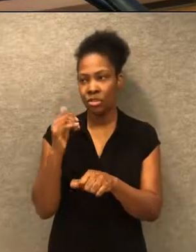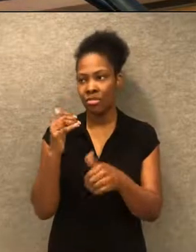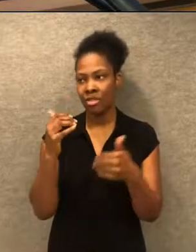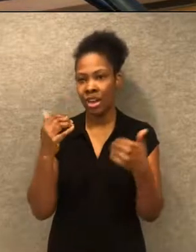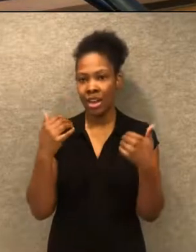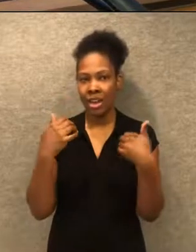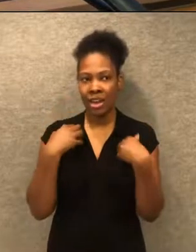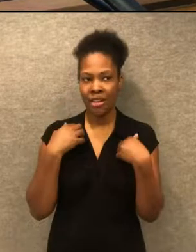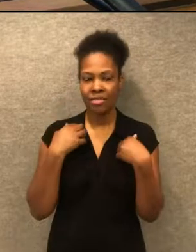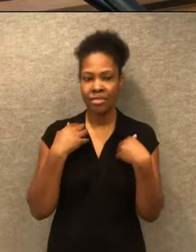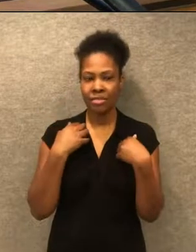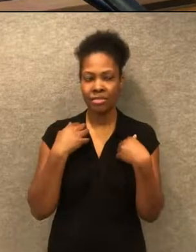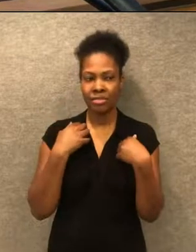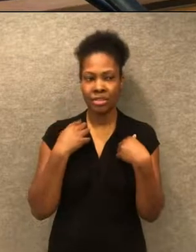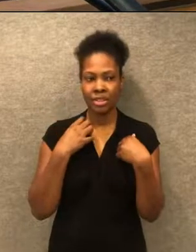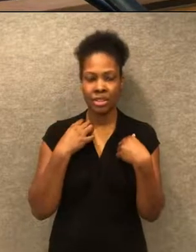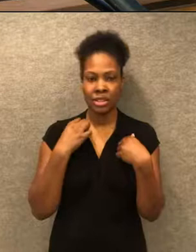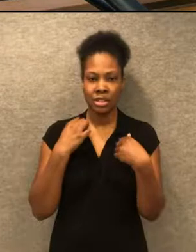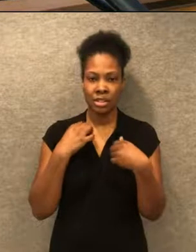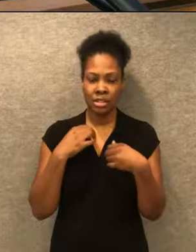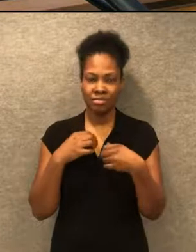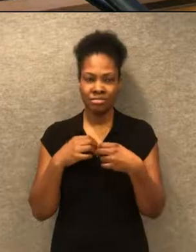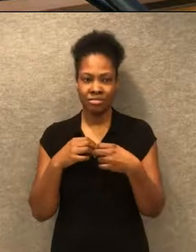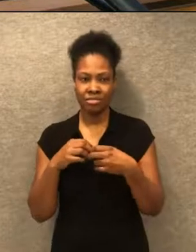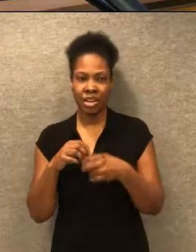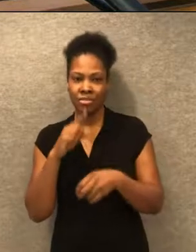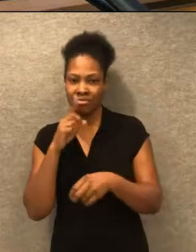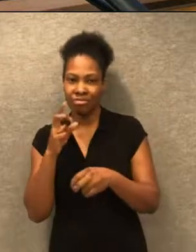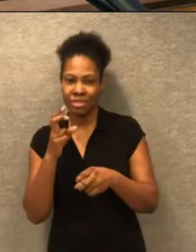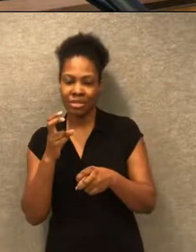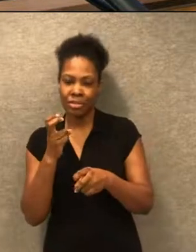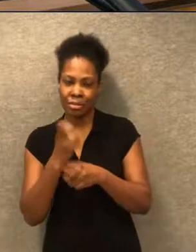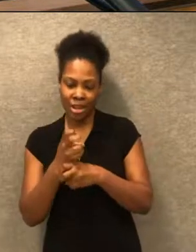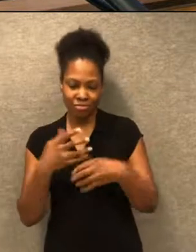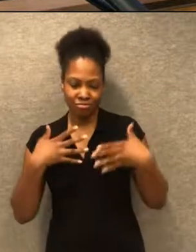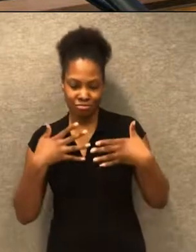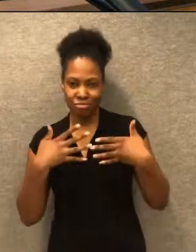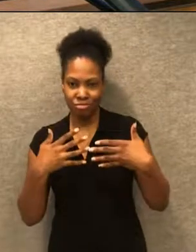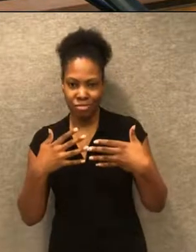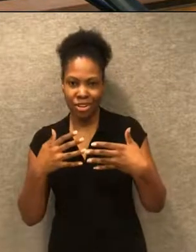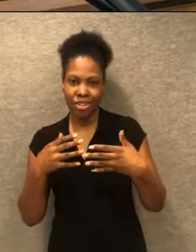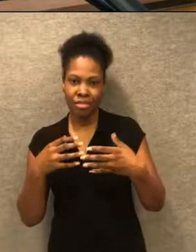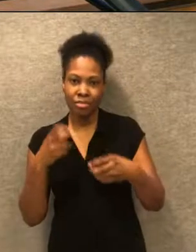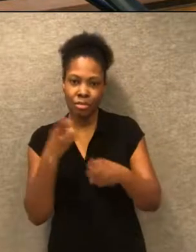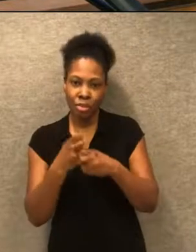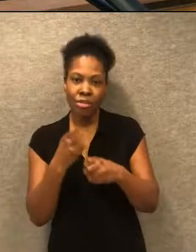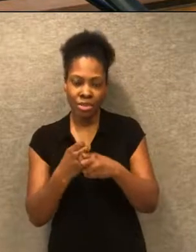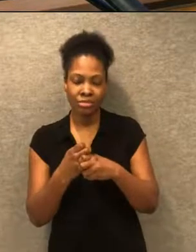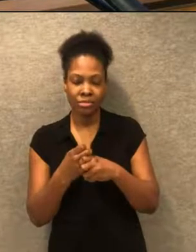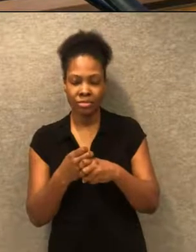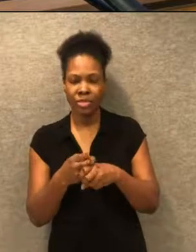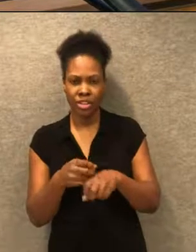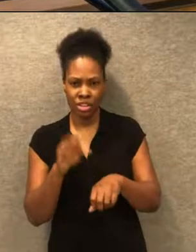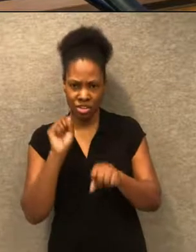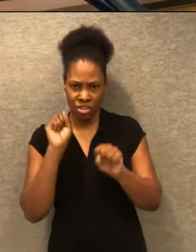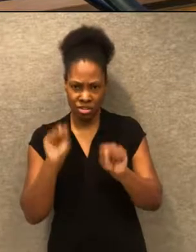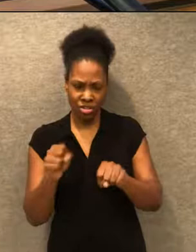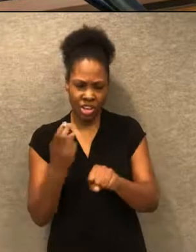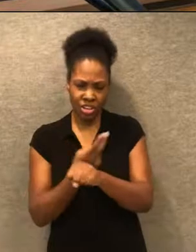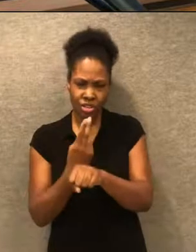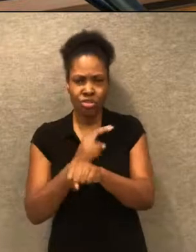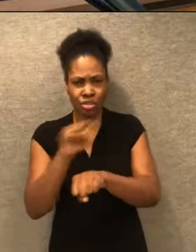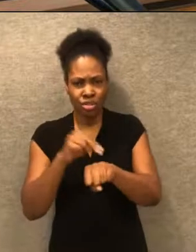or advanced asthma. You can wear a regular mask, a surgical mask, a cloth mask. They are fine. If you do